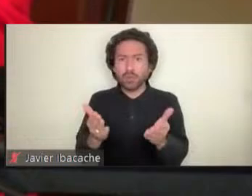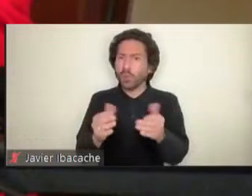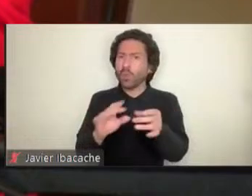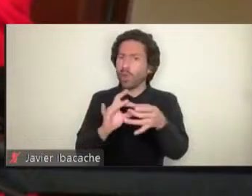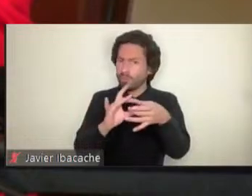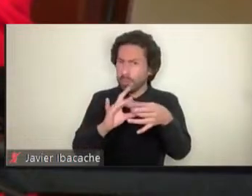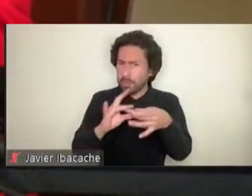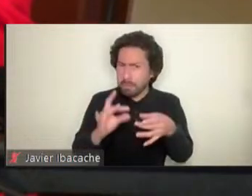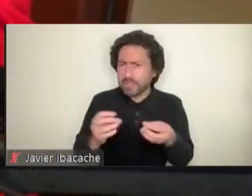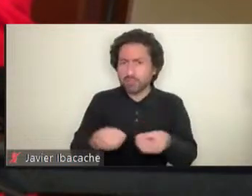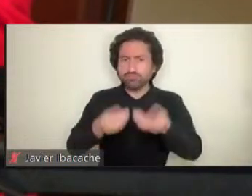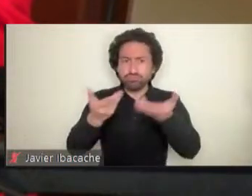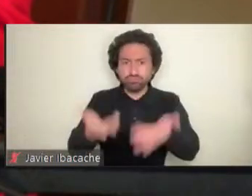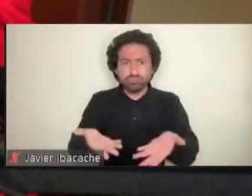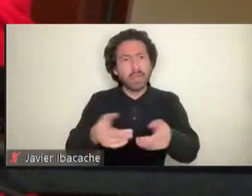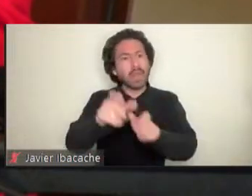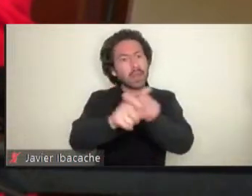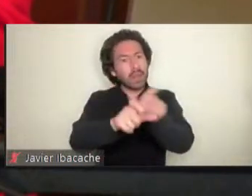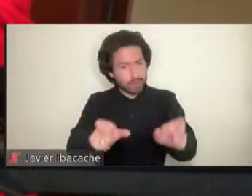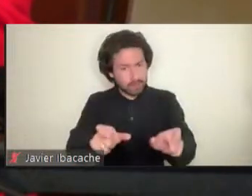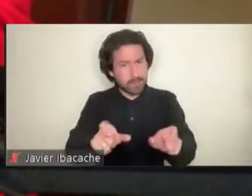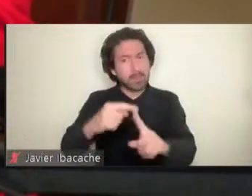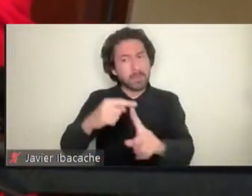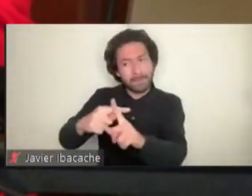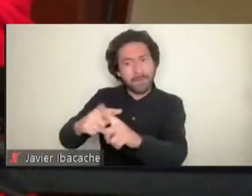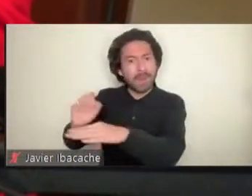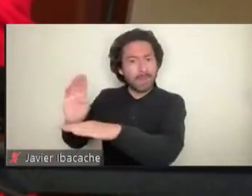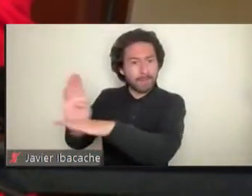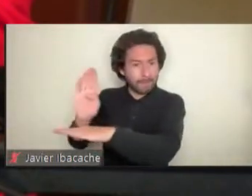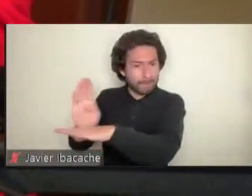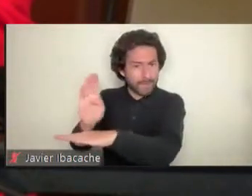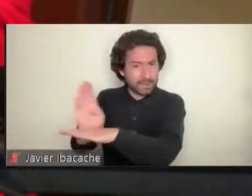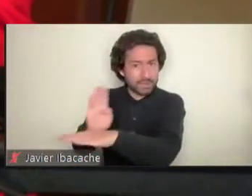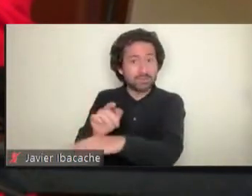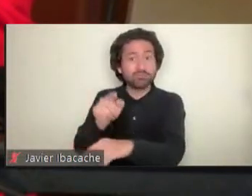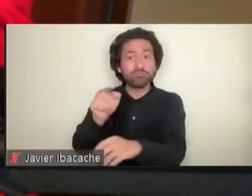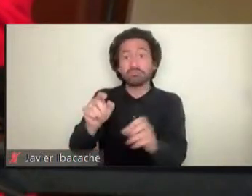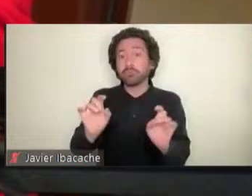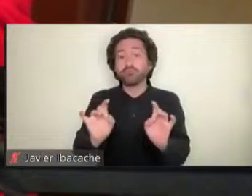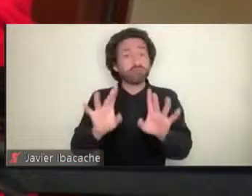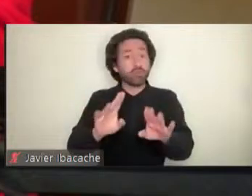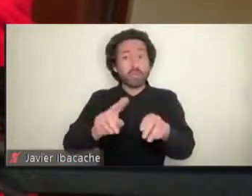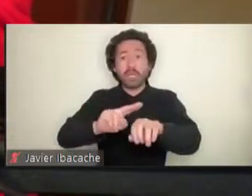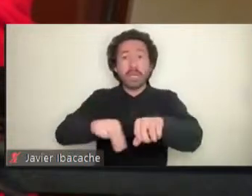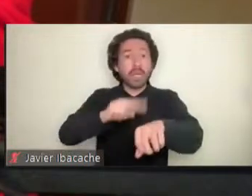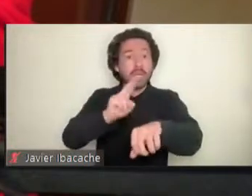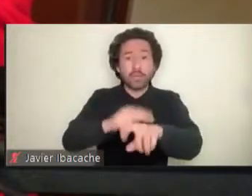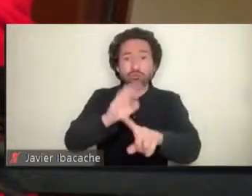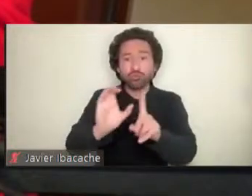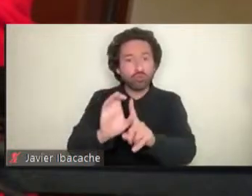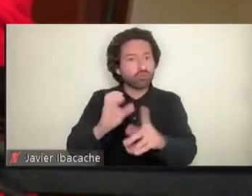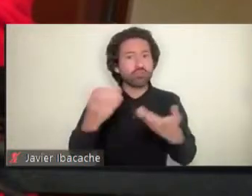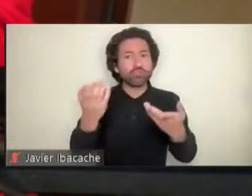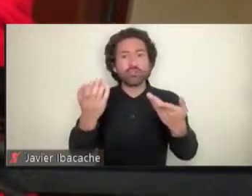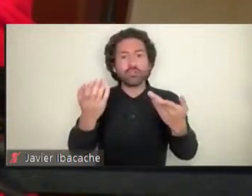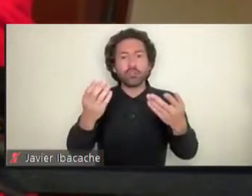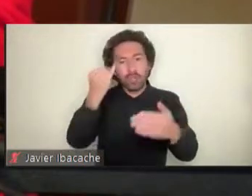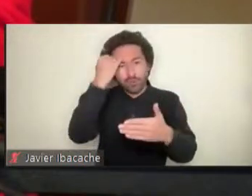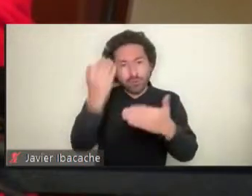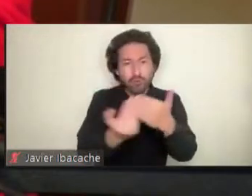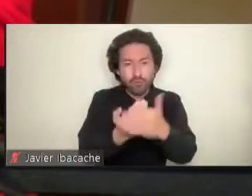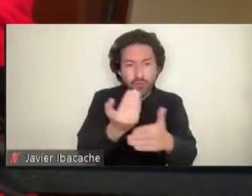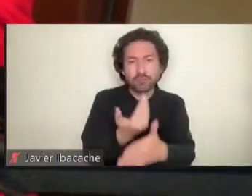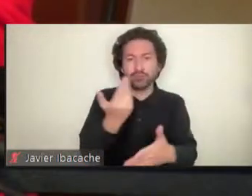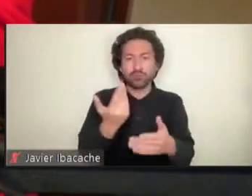and businesses. This mindset shift can spark a national culture of innovation, attracting talent and investment, starting